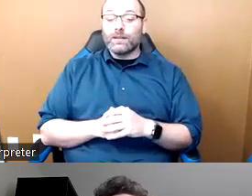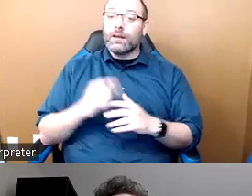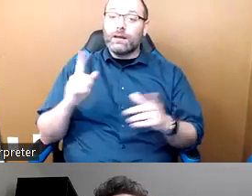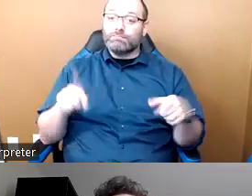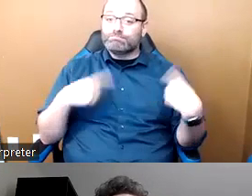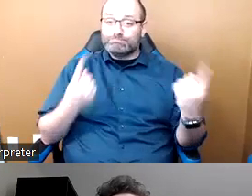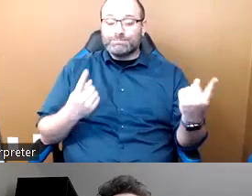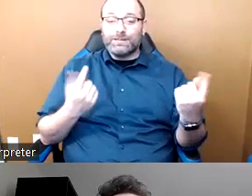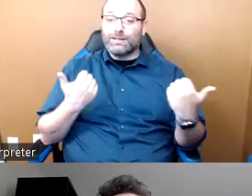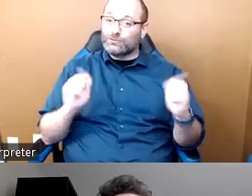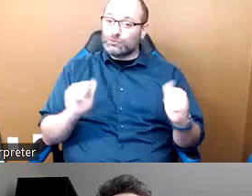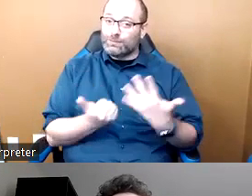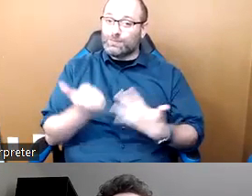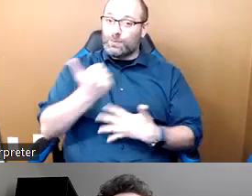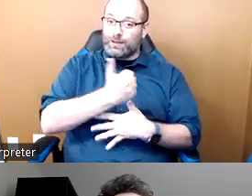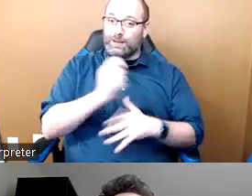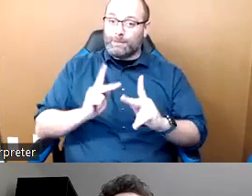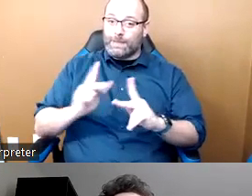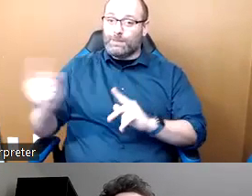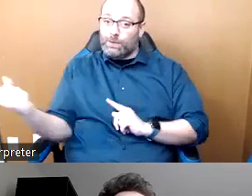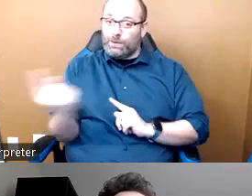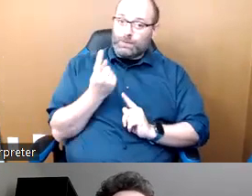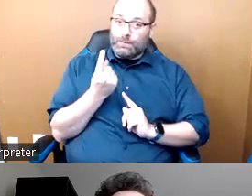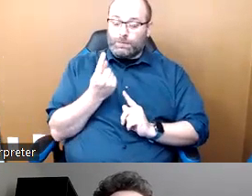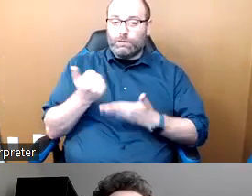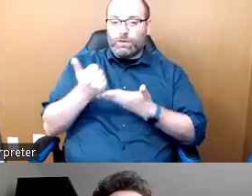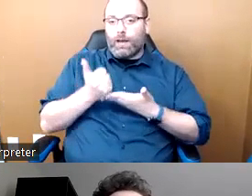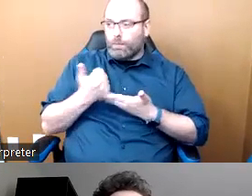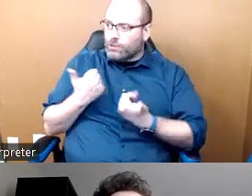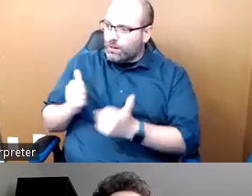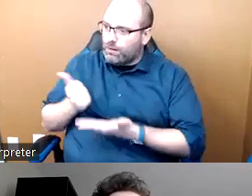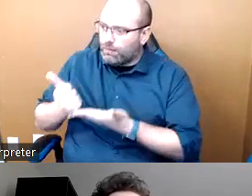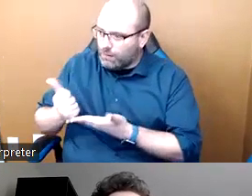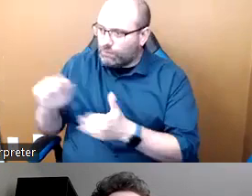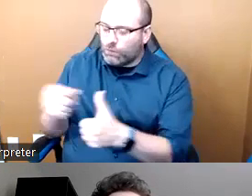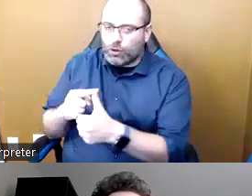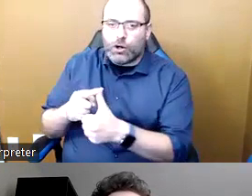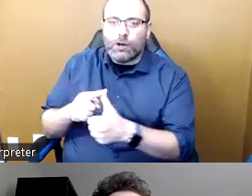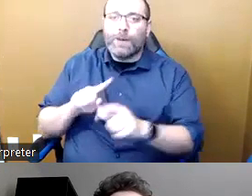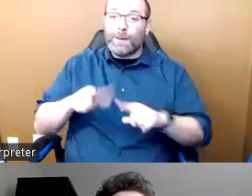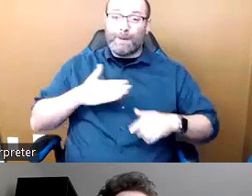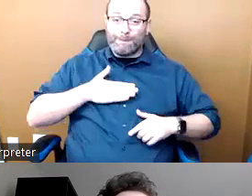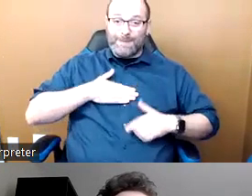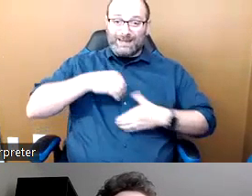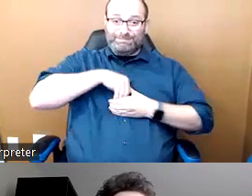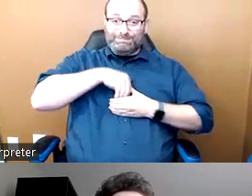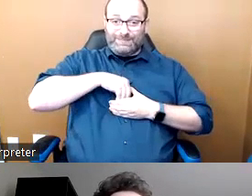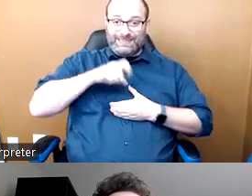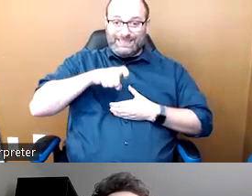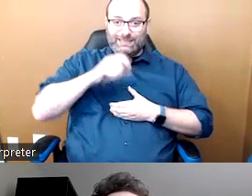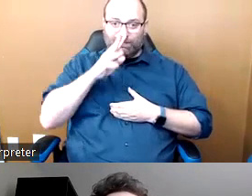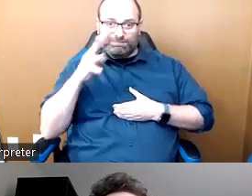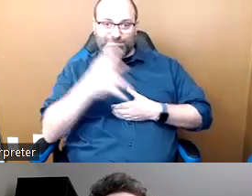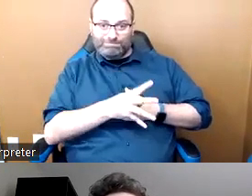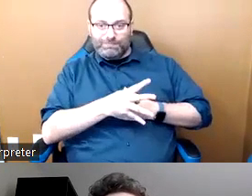always try to prioritize the people coming to me for help, and then neglect my own needs. But I